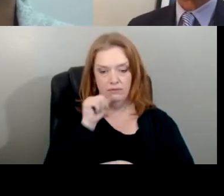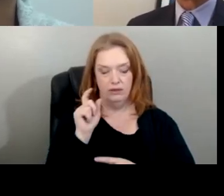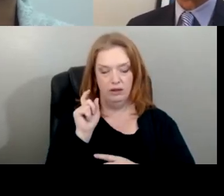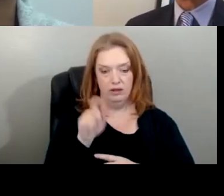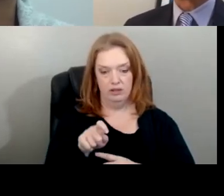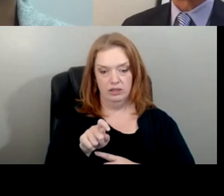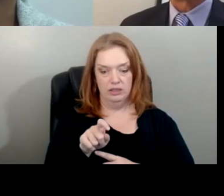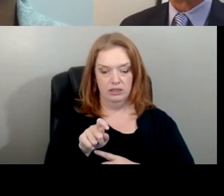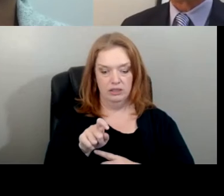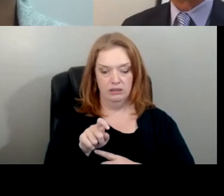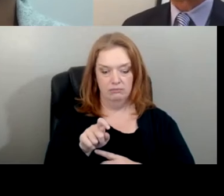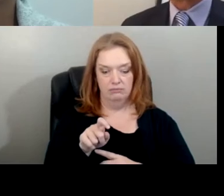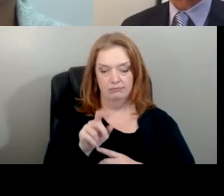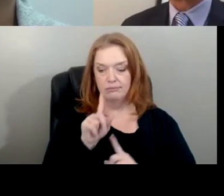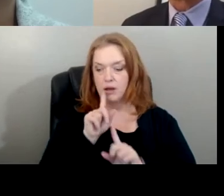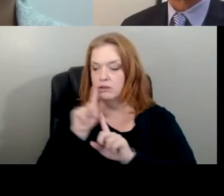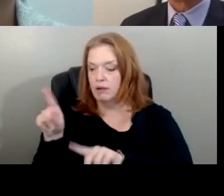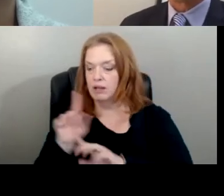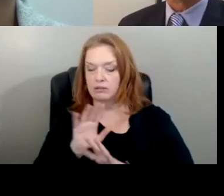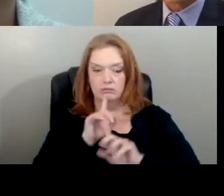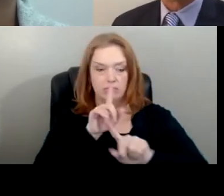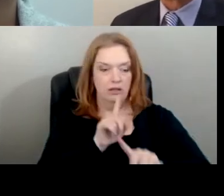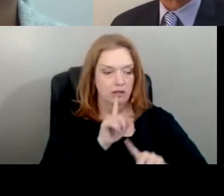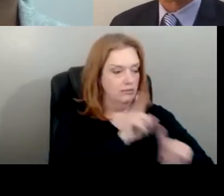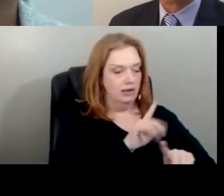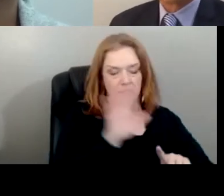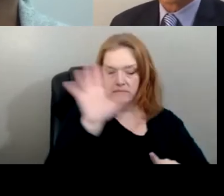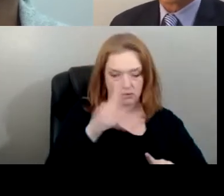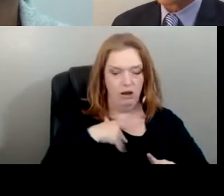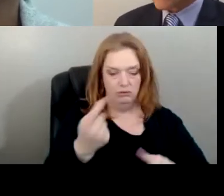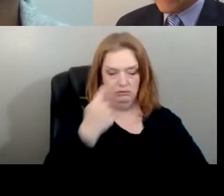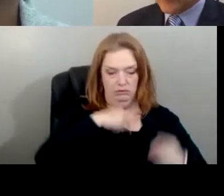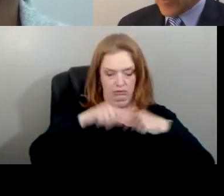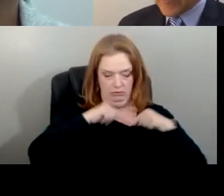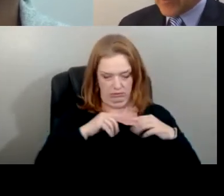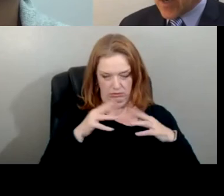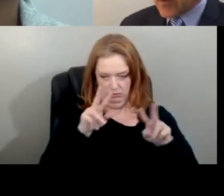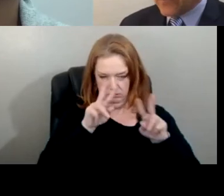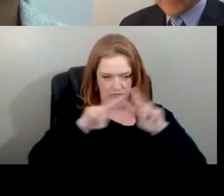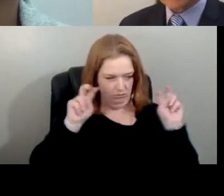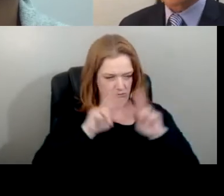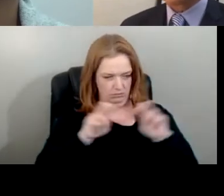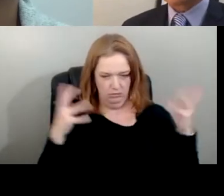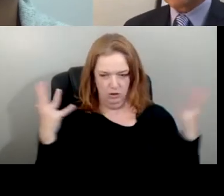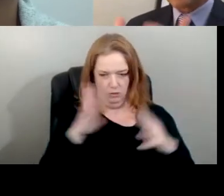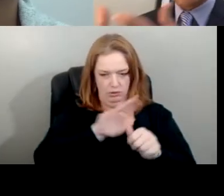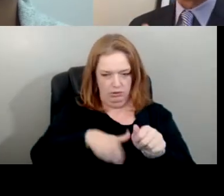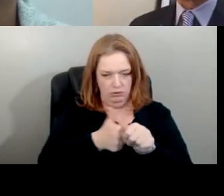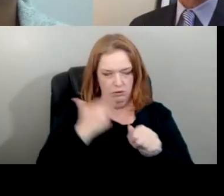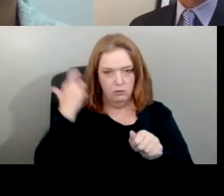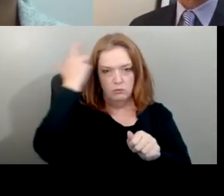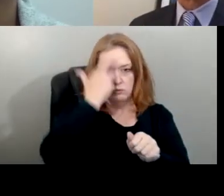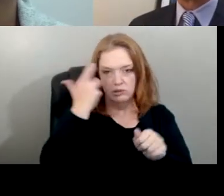holistic plan that really identifies those root causes. Chantel brought up a number of things that they're kind